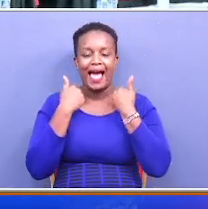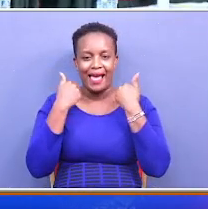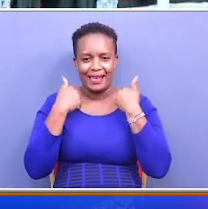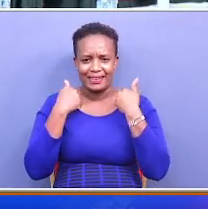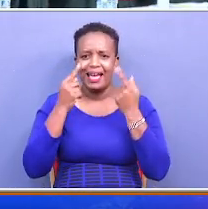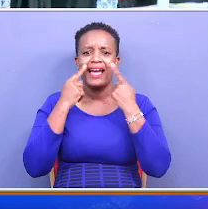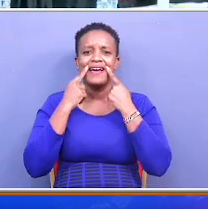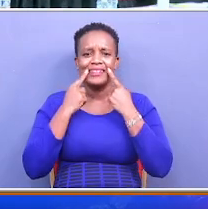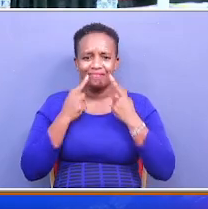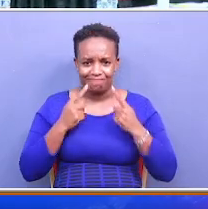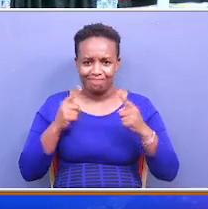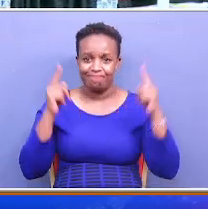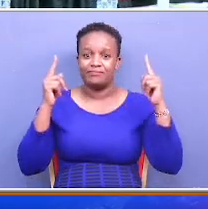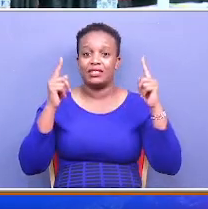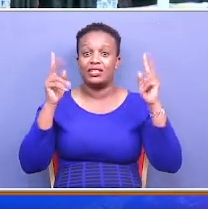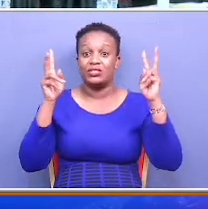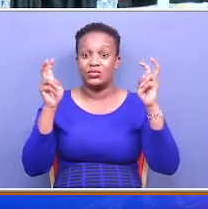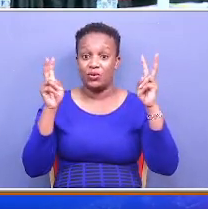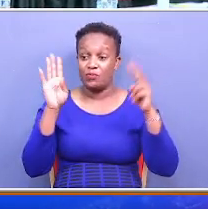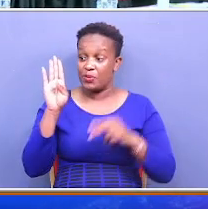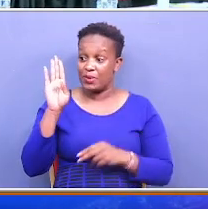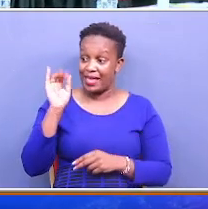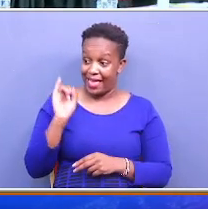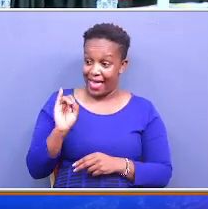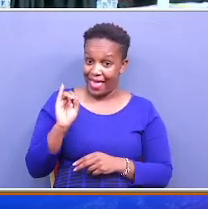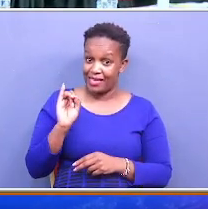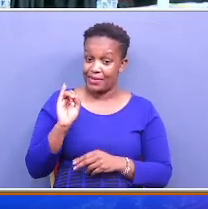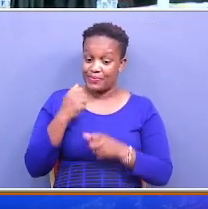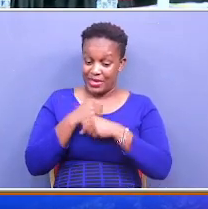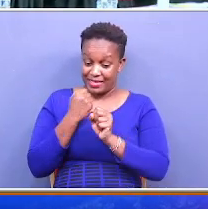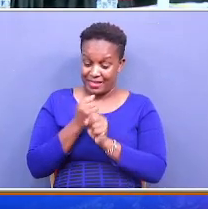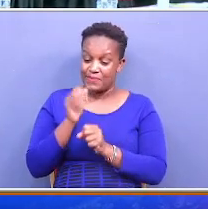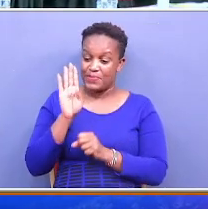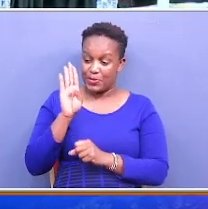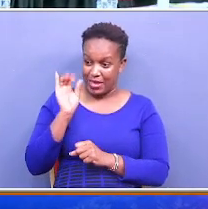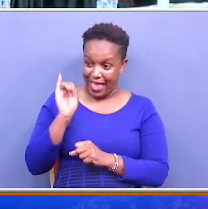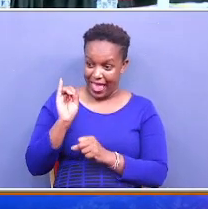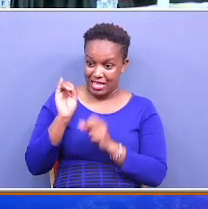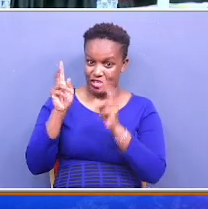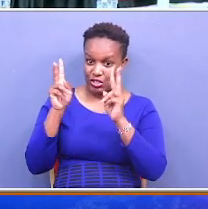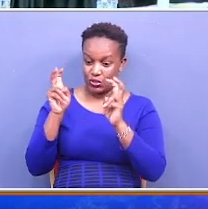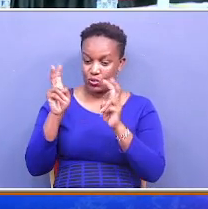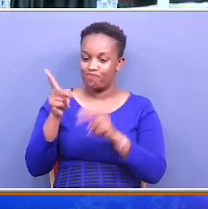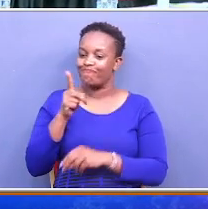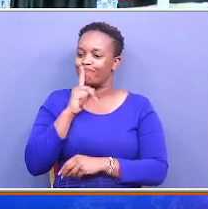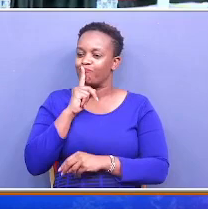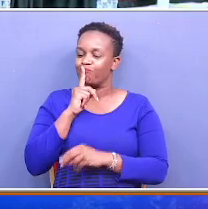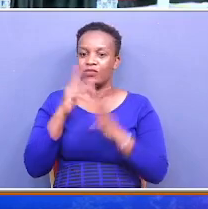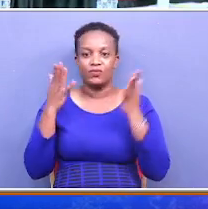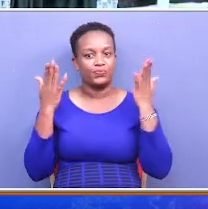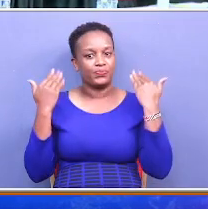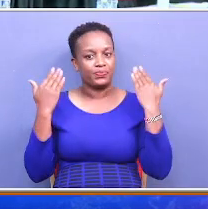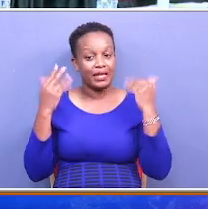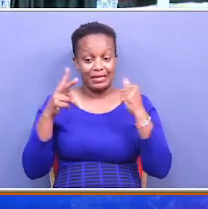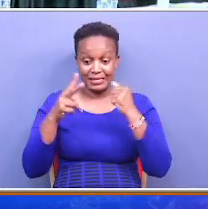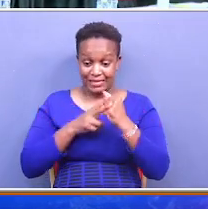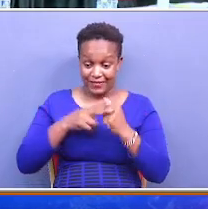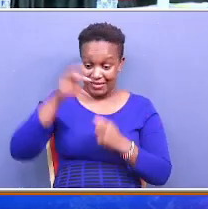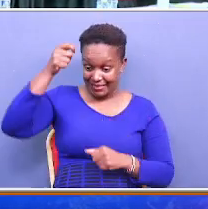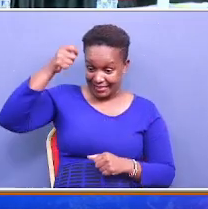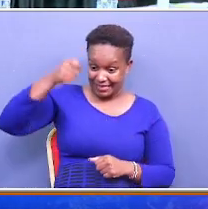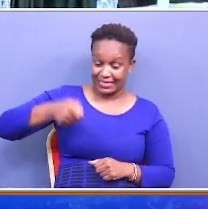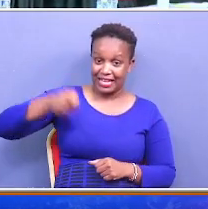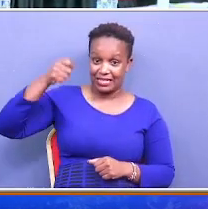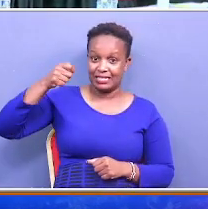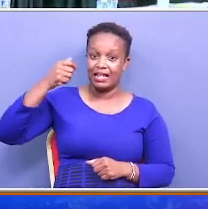the BBI's coffin, silencing the Eri BBI reggae, ostensibly for good. The seven judges pulled the plug